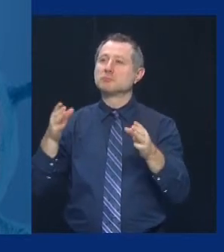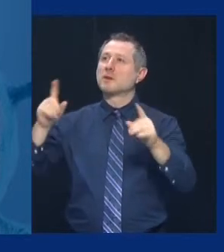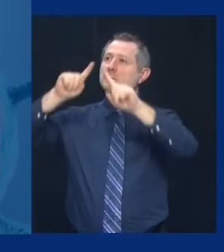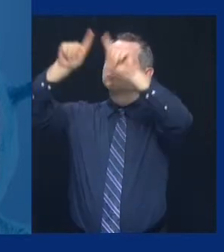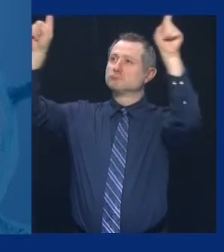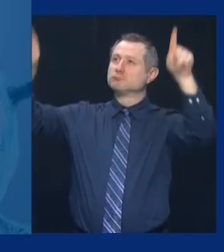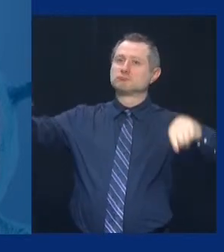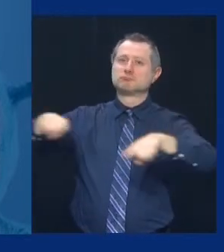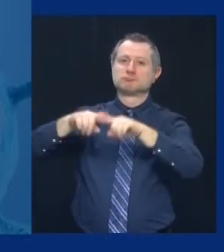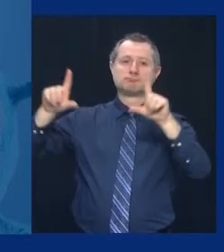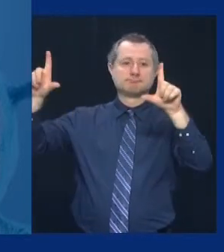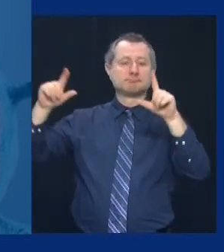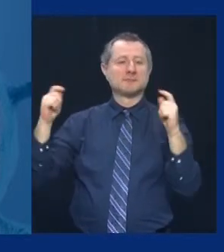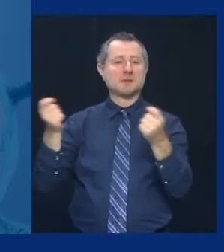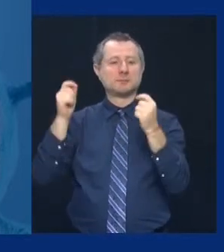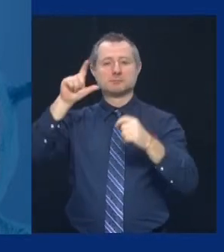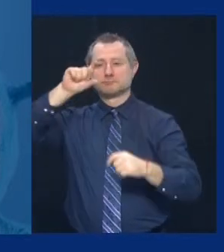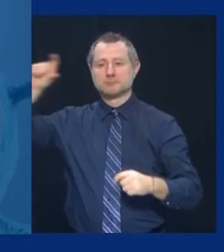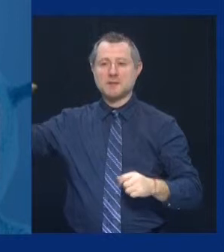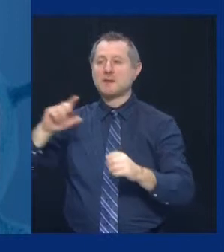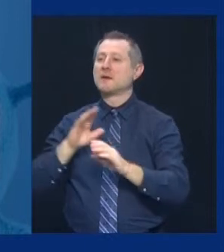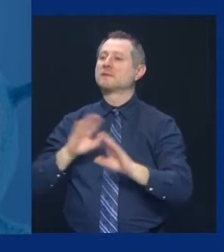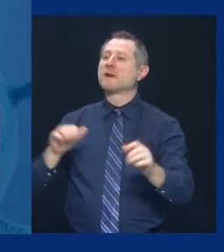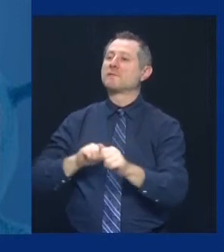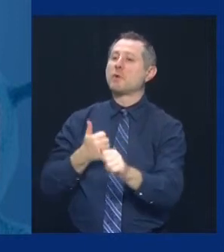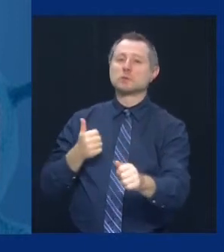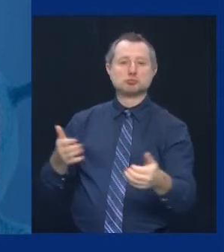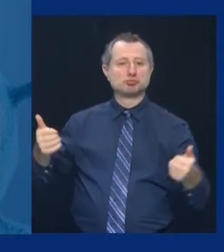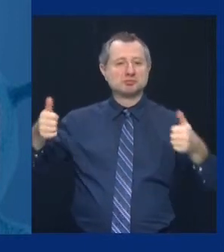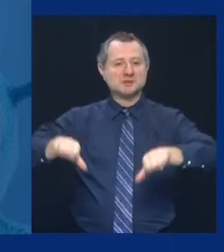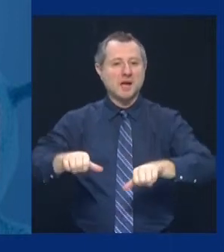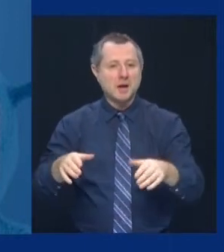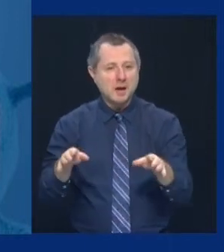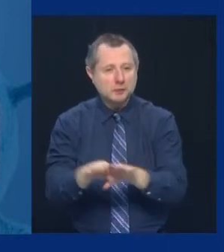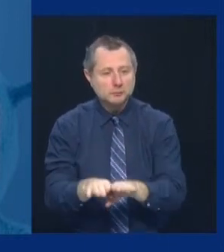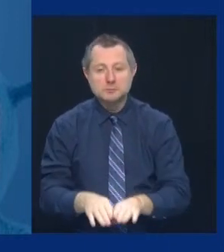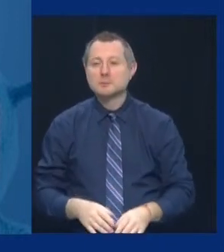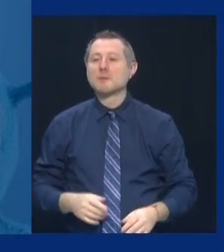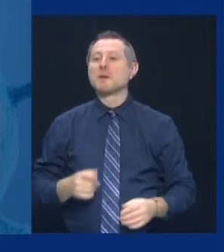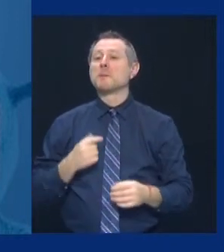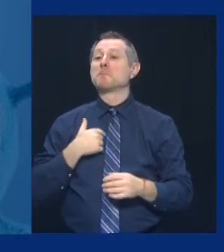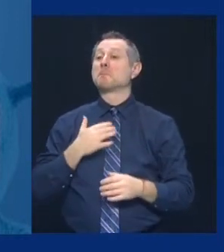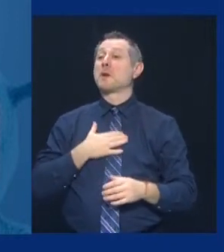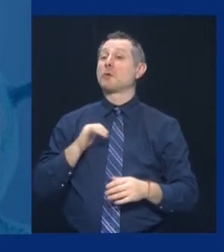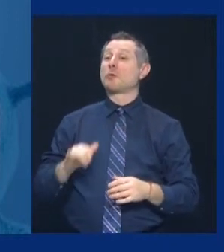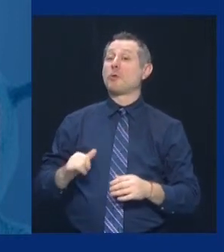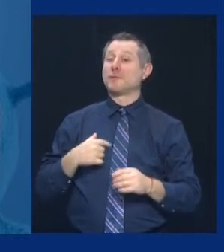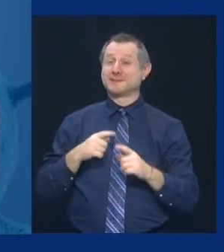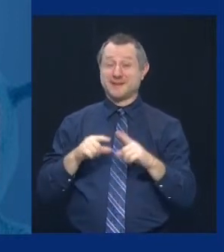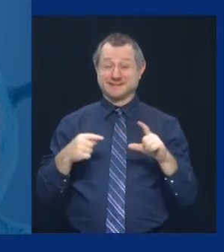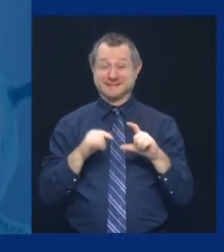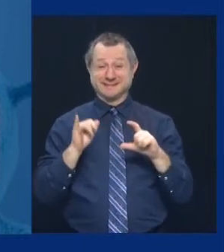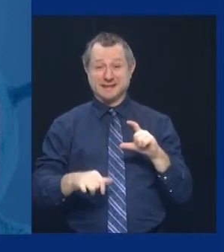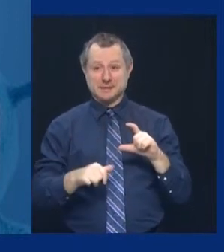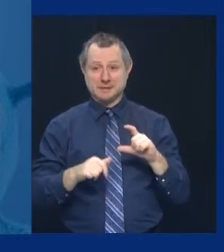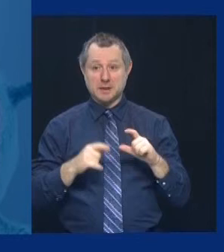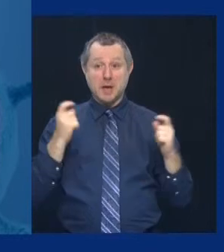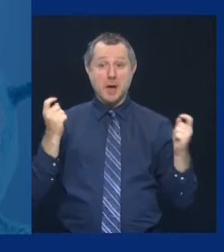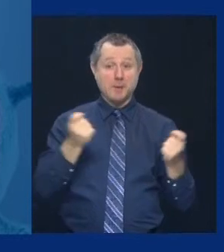Celebrate smart, avoid shutdowns. That's what my season's greeting card says this year. Celebrate